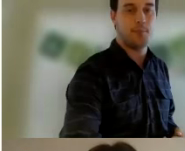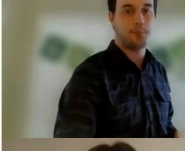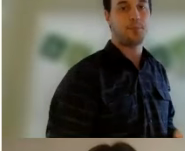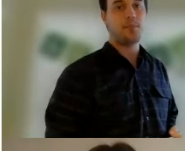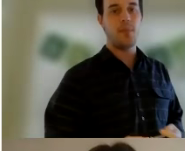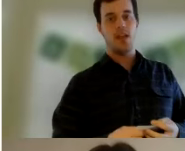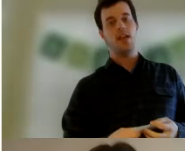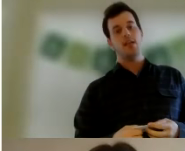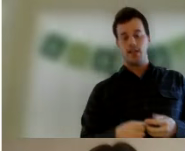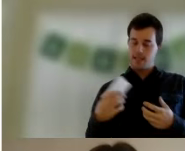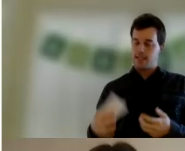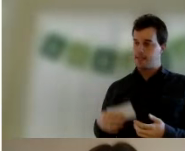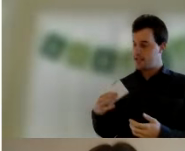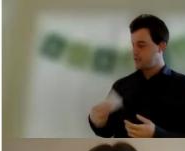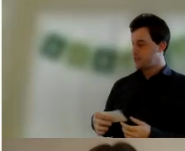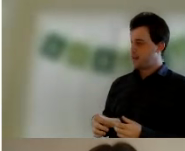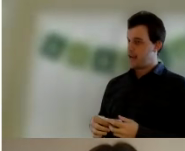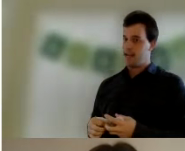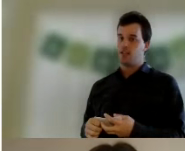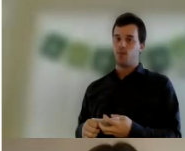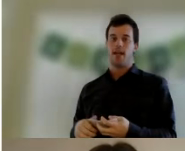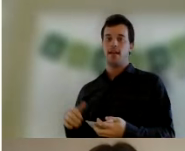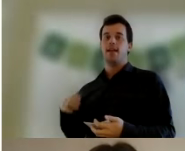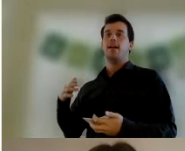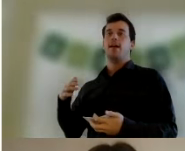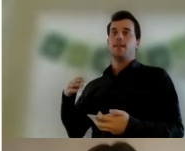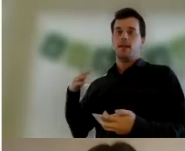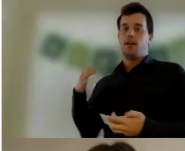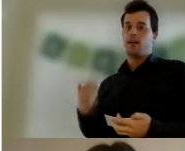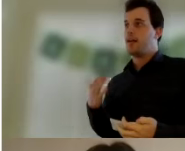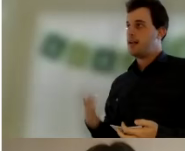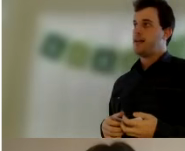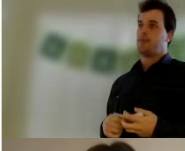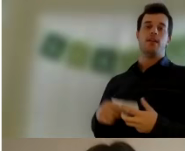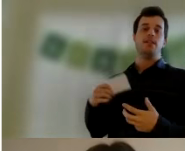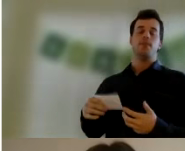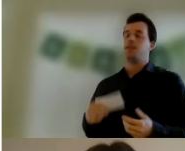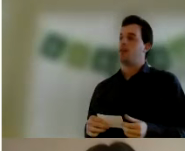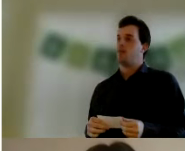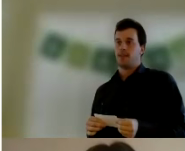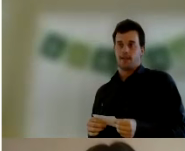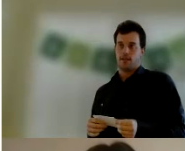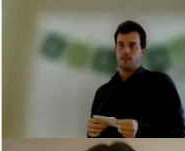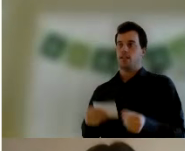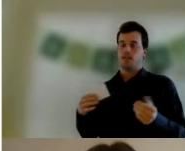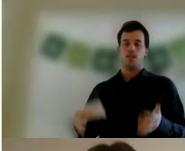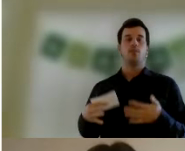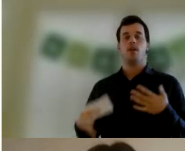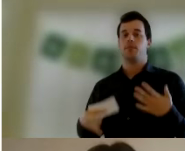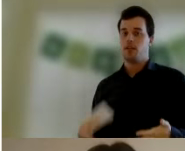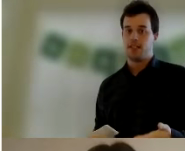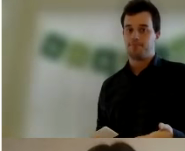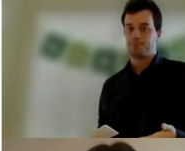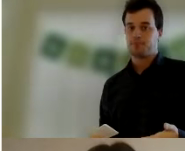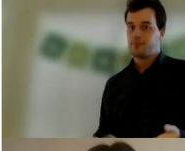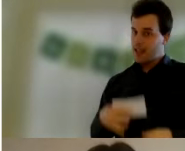technology. As I said, the digital divide is when not everyone is up to code with technology and doesn't know how to